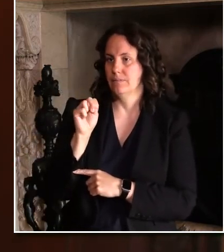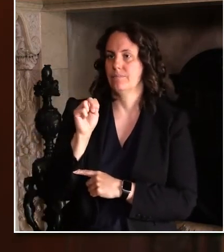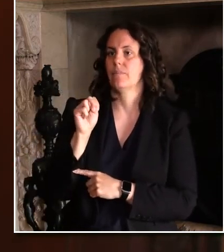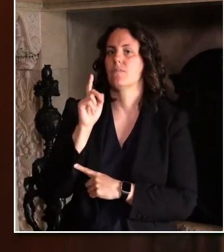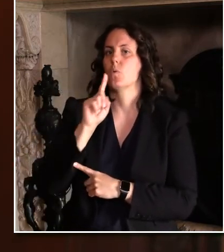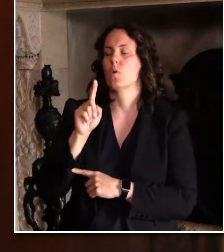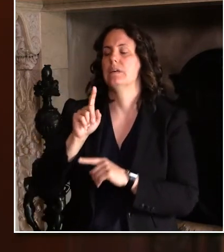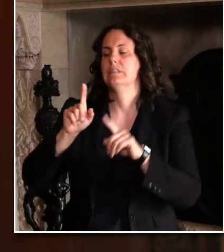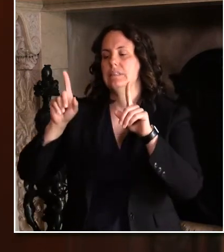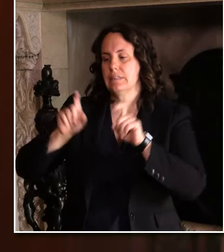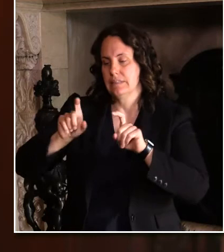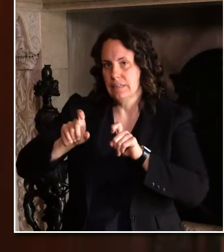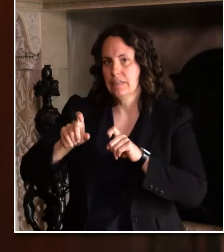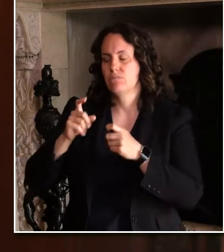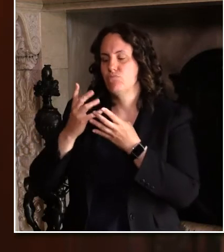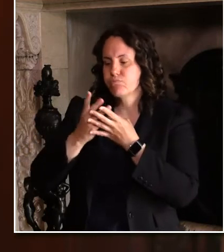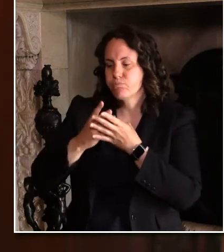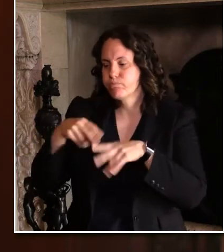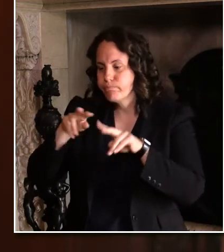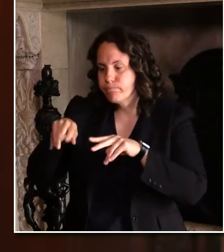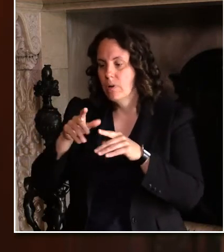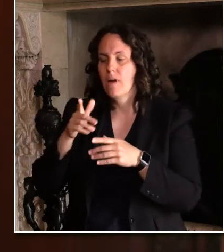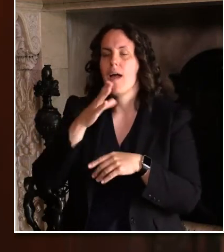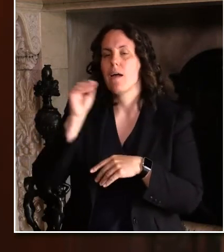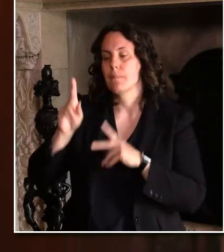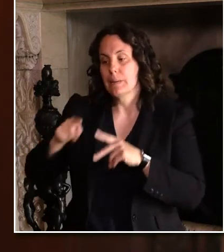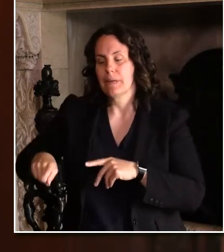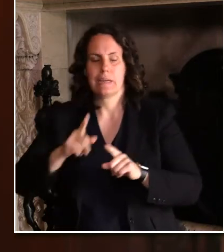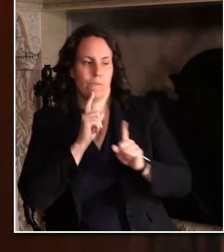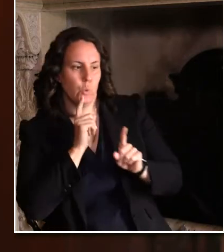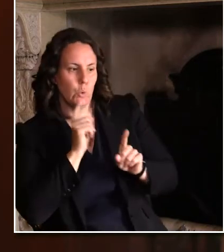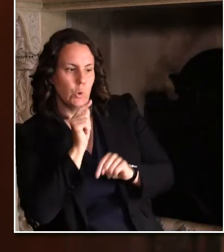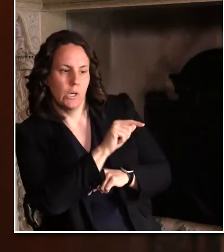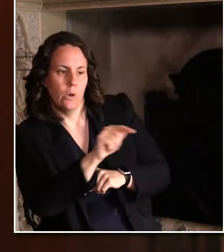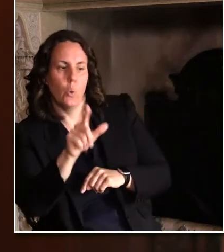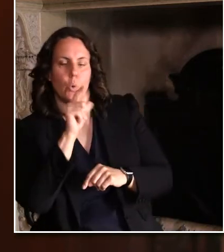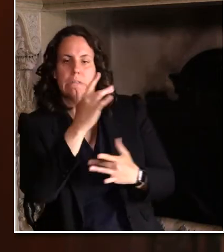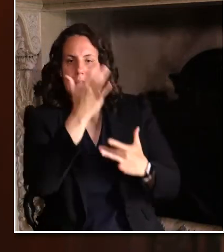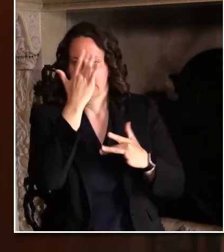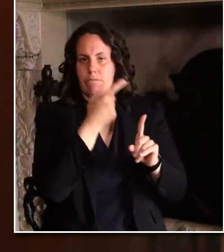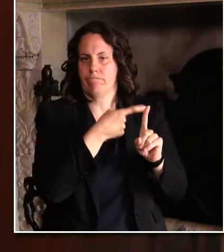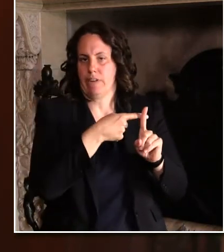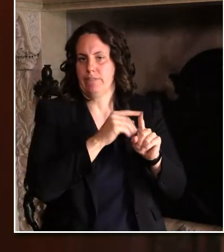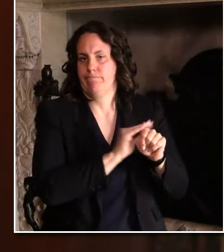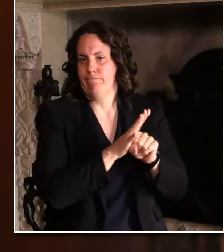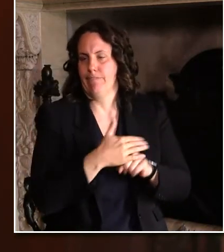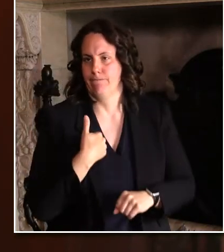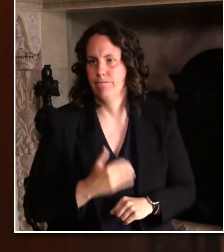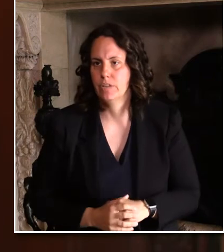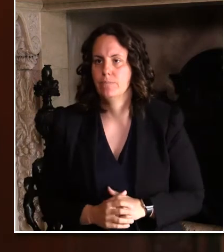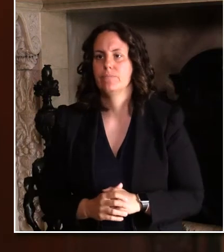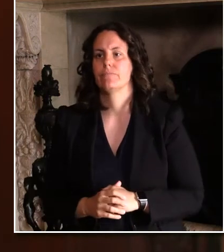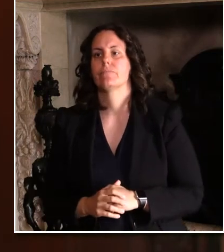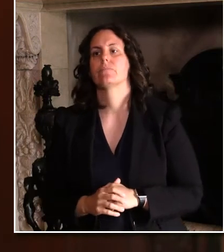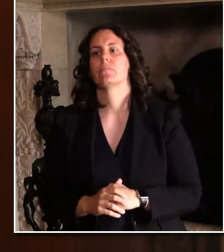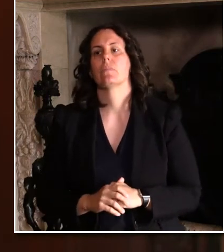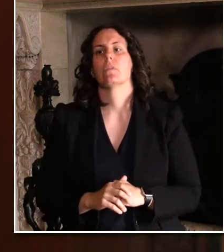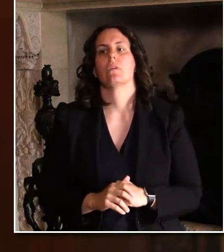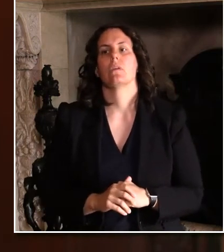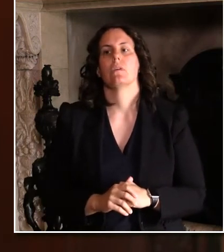is needed to stop the spread and box in this virus. We're also using these funds to bolster our supplies of